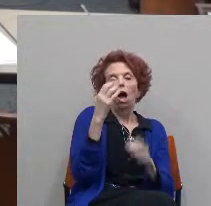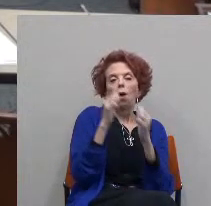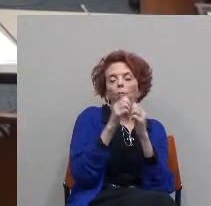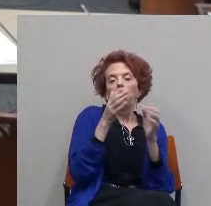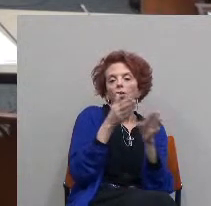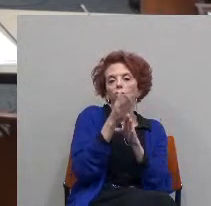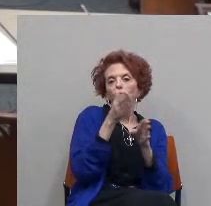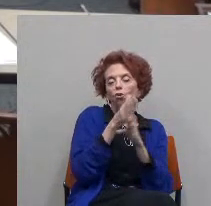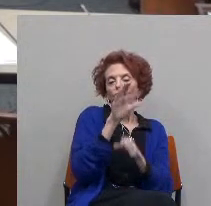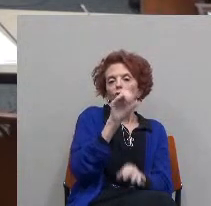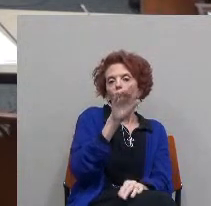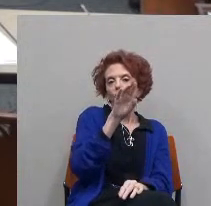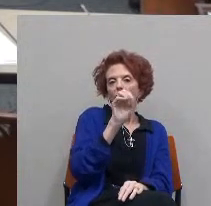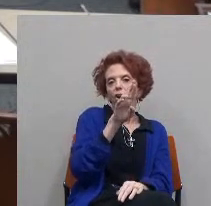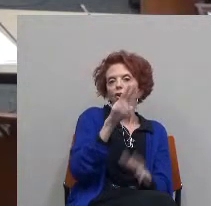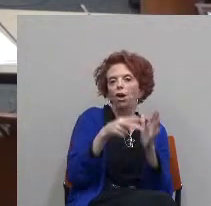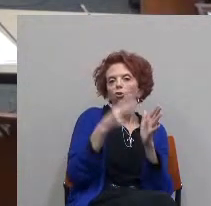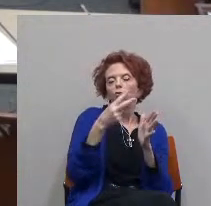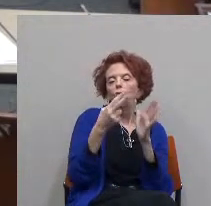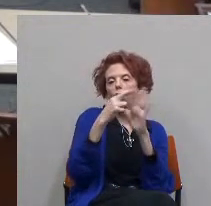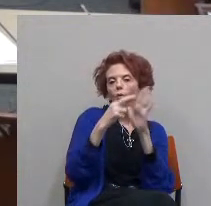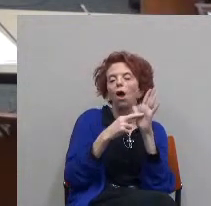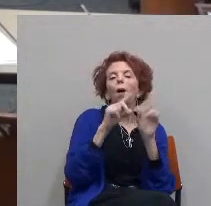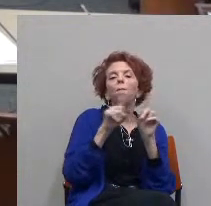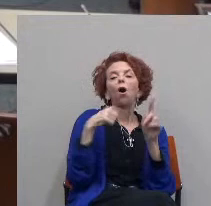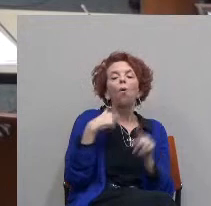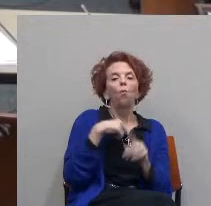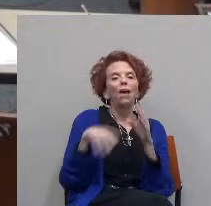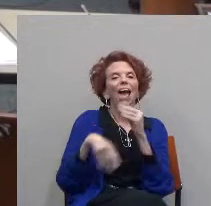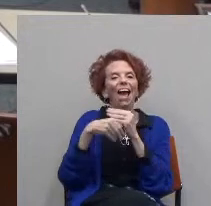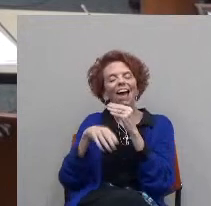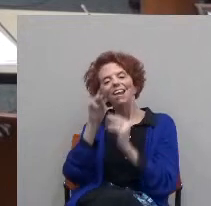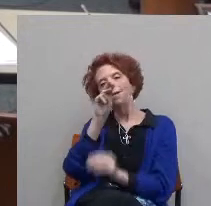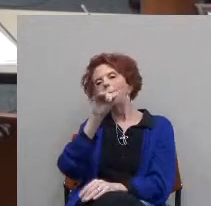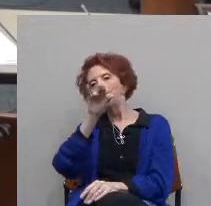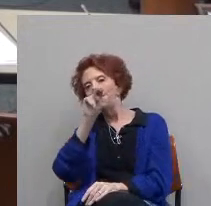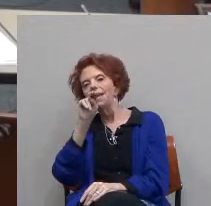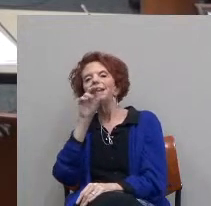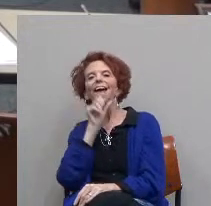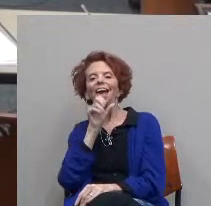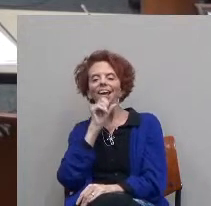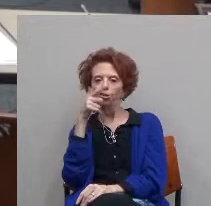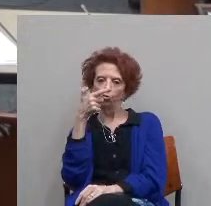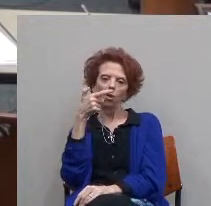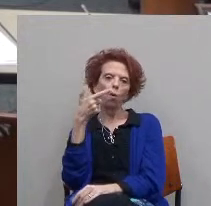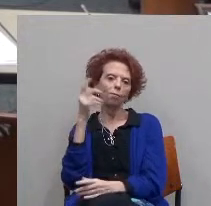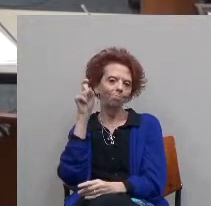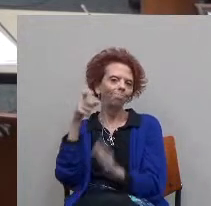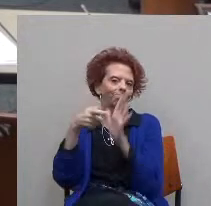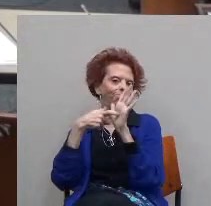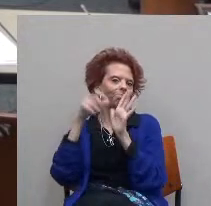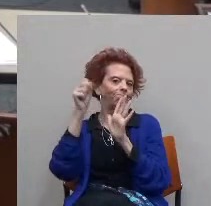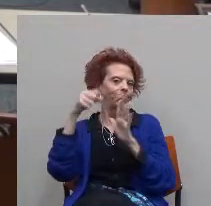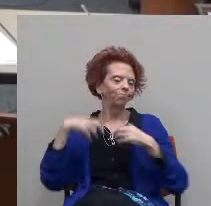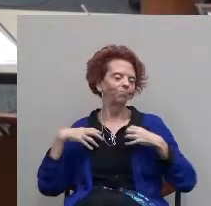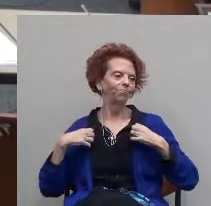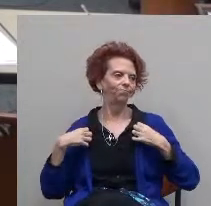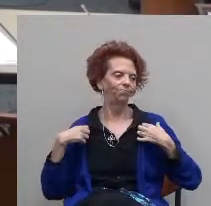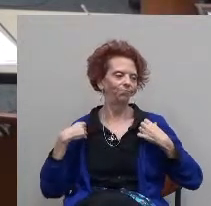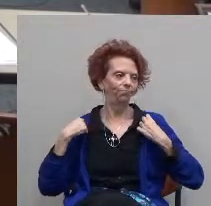and dual enrollment things. But we did put in that minimum age of 21. Thank you.